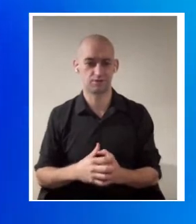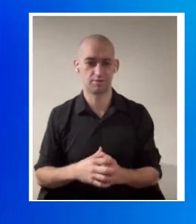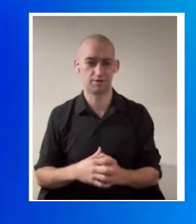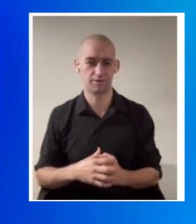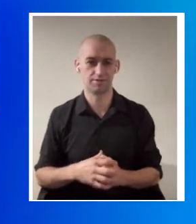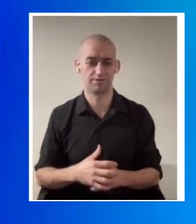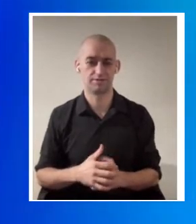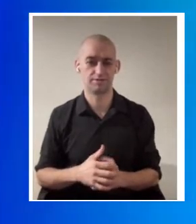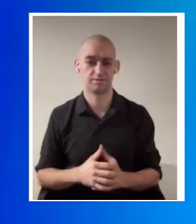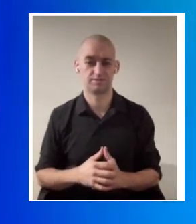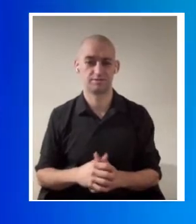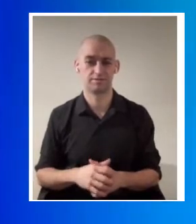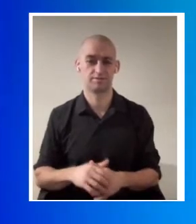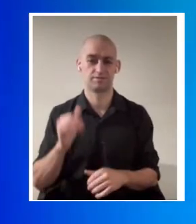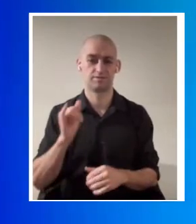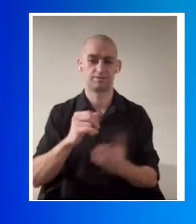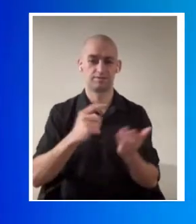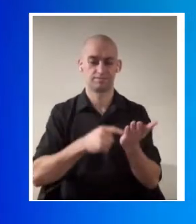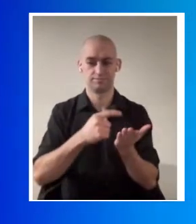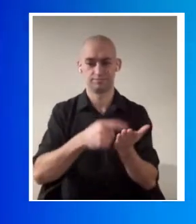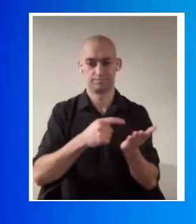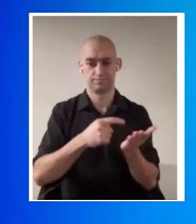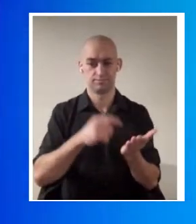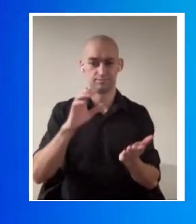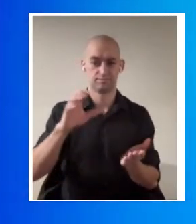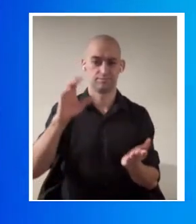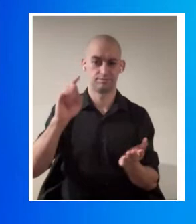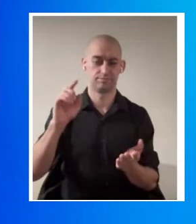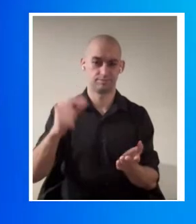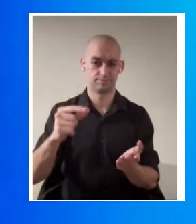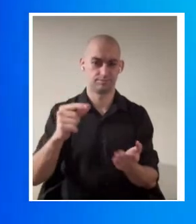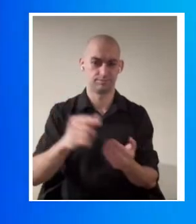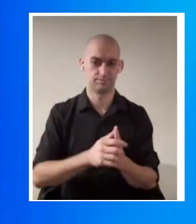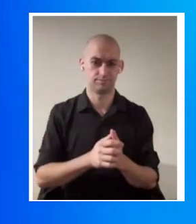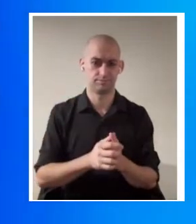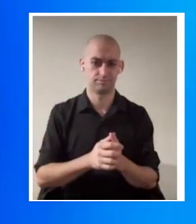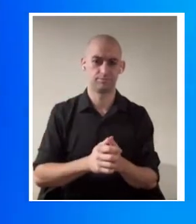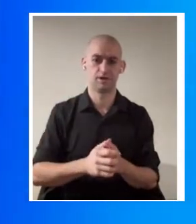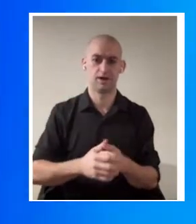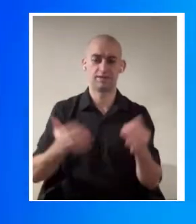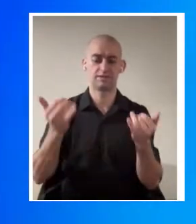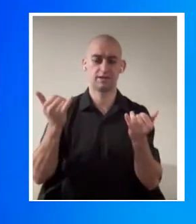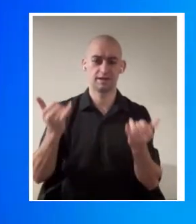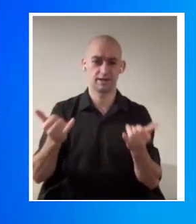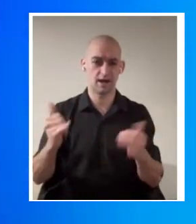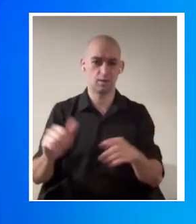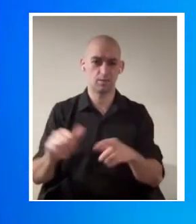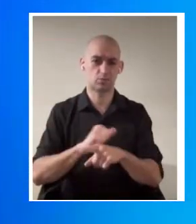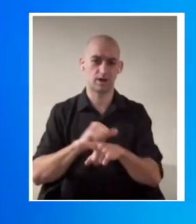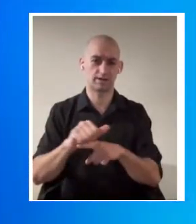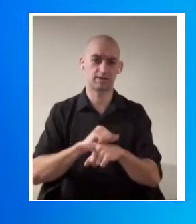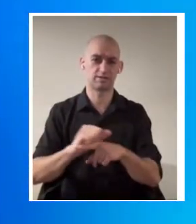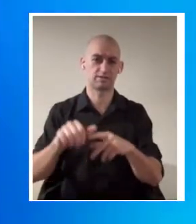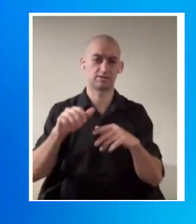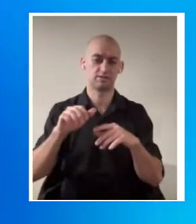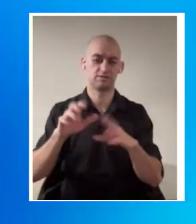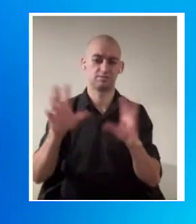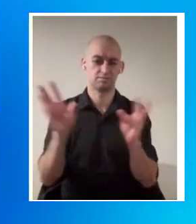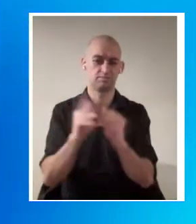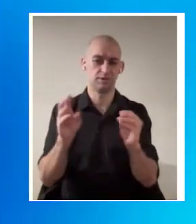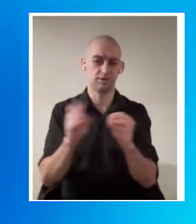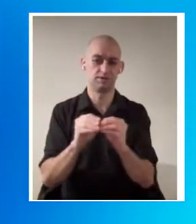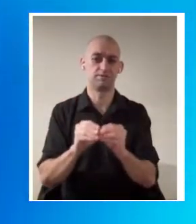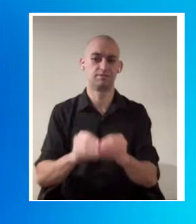Now that we've discussed the CDBG, home, and ESG programs and how these funding sources are limited, which community